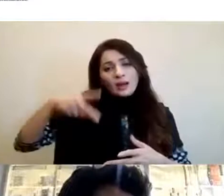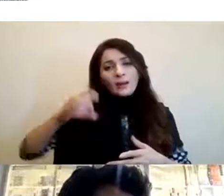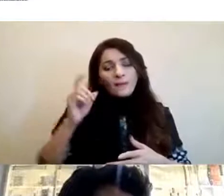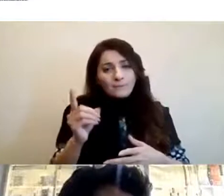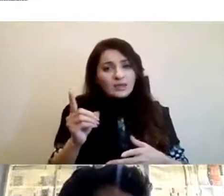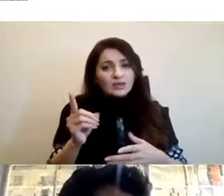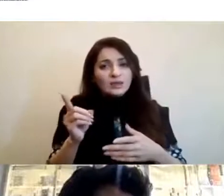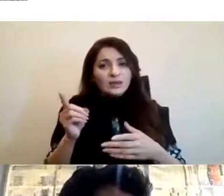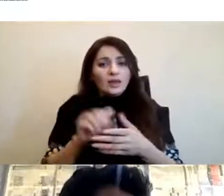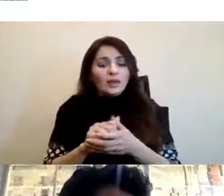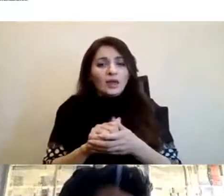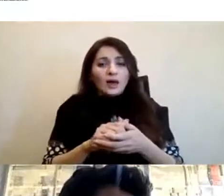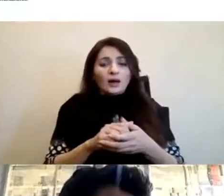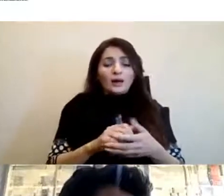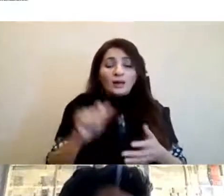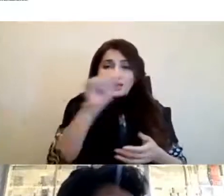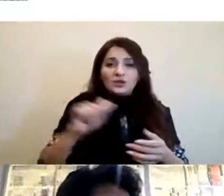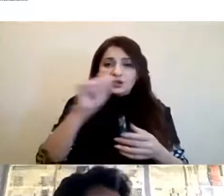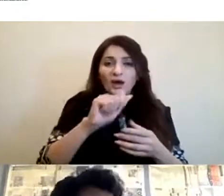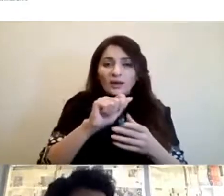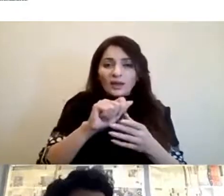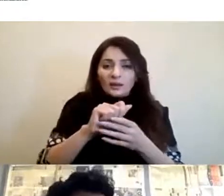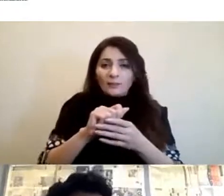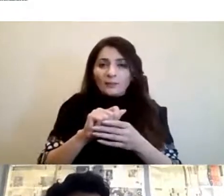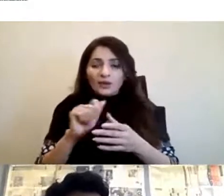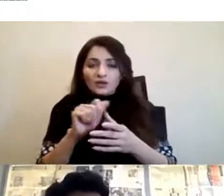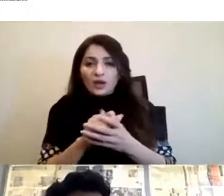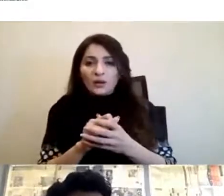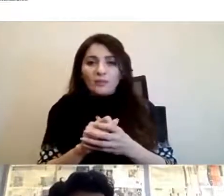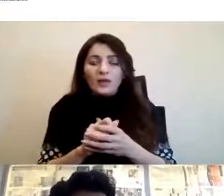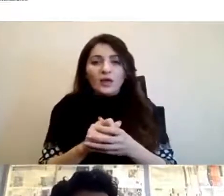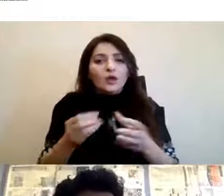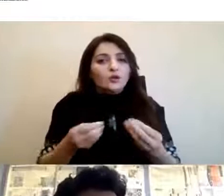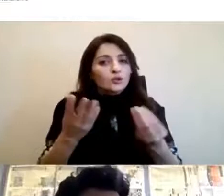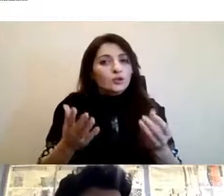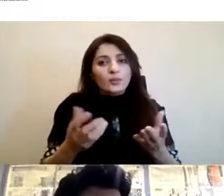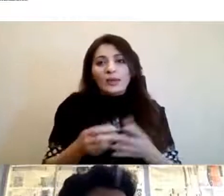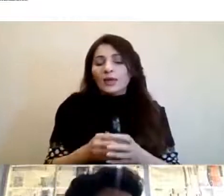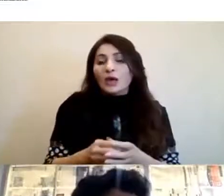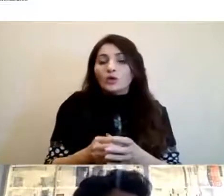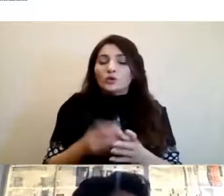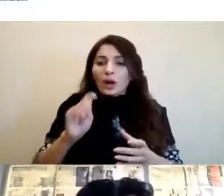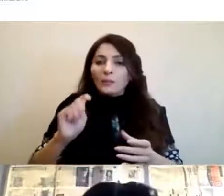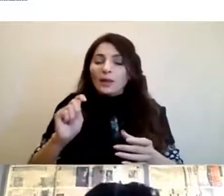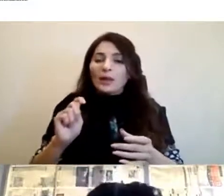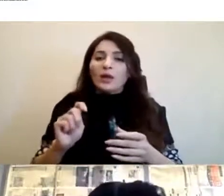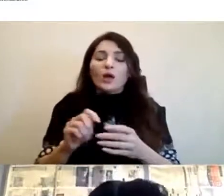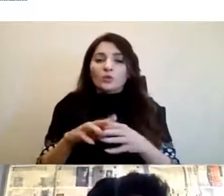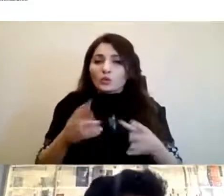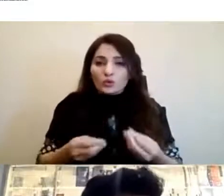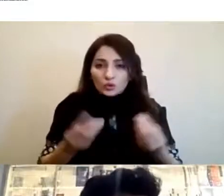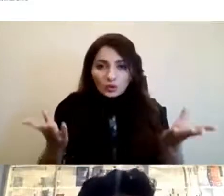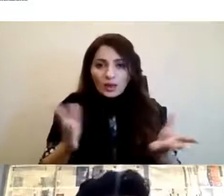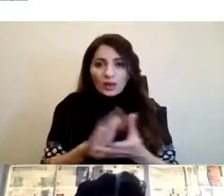South region, we've seen a lot of commitments like Incheon Strategy, Beijing Declaration, and these have had a ripple effect